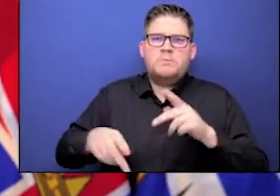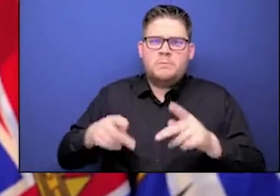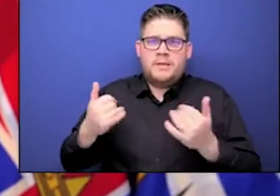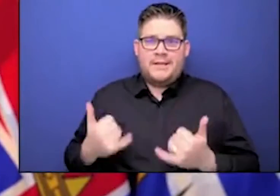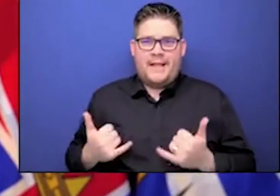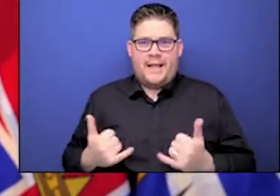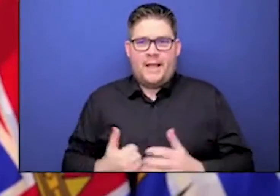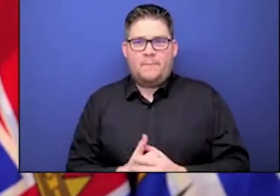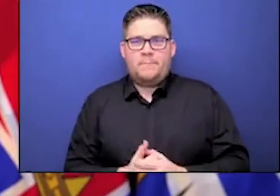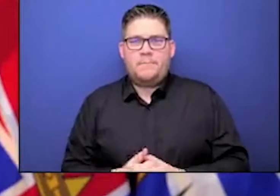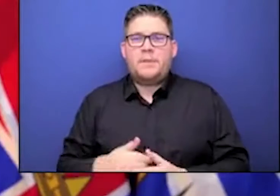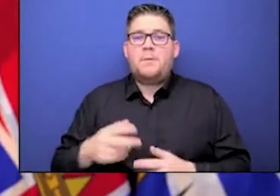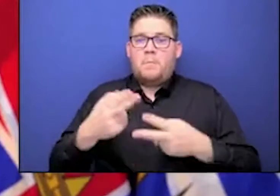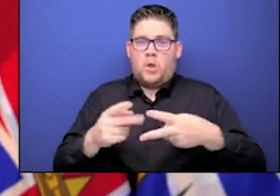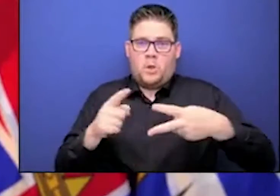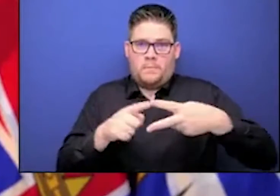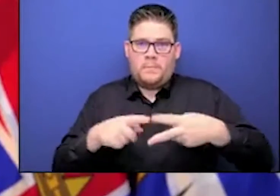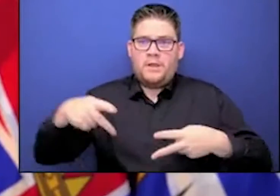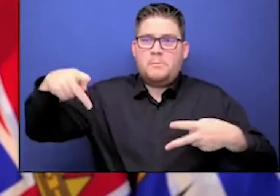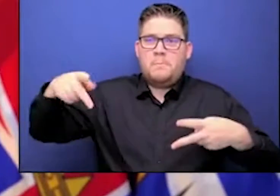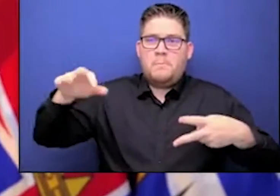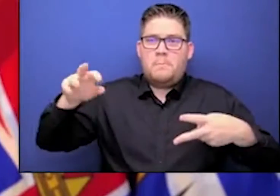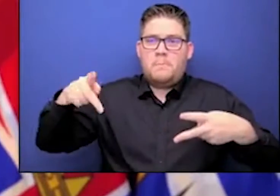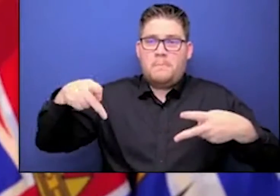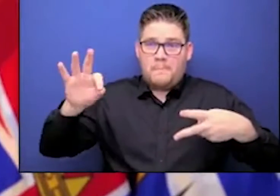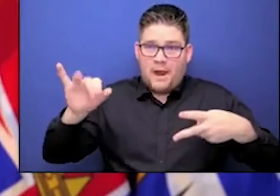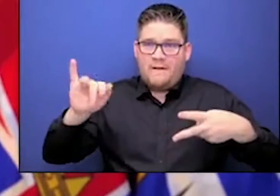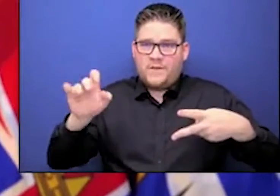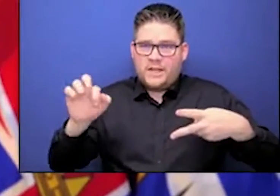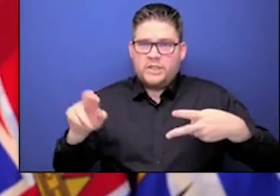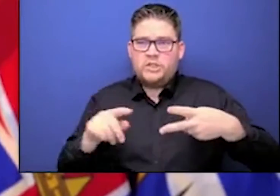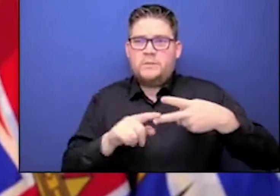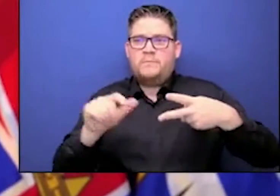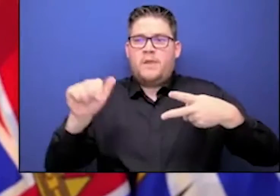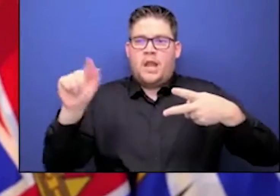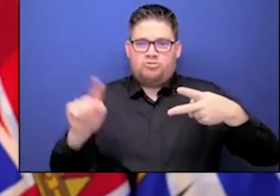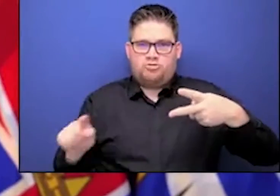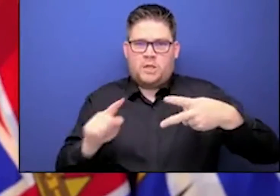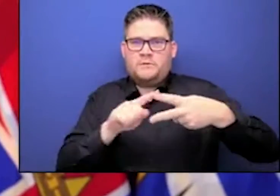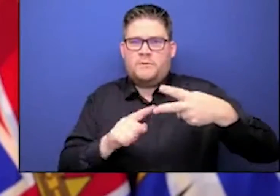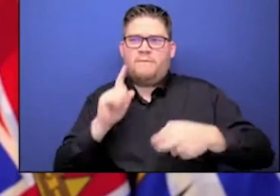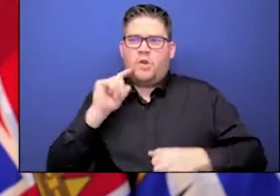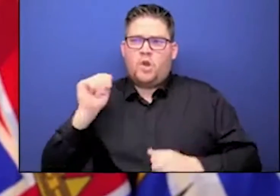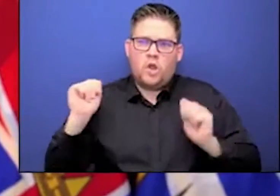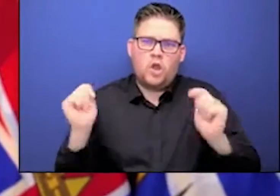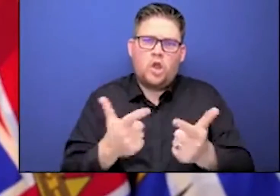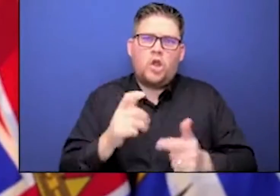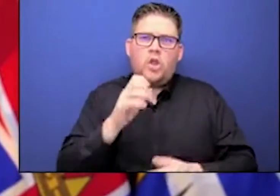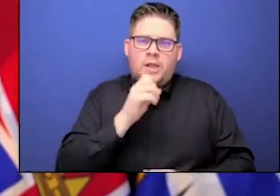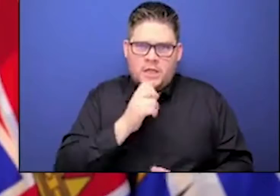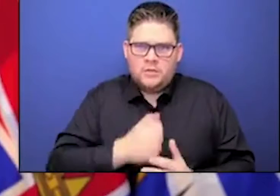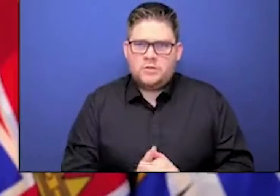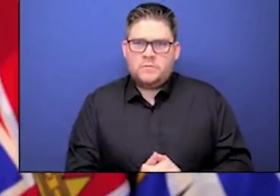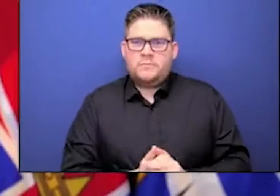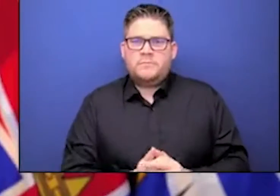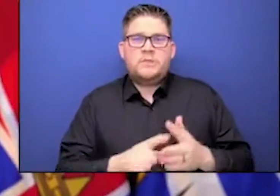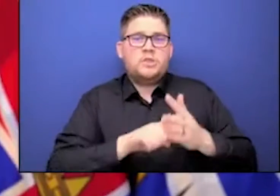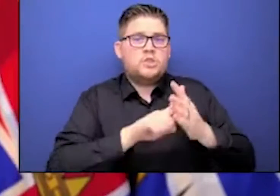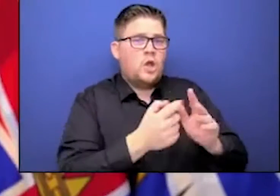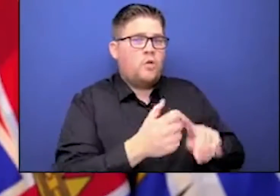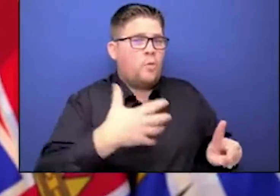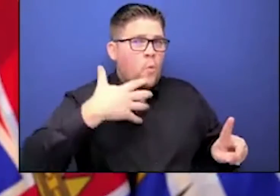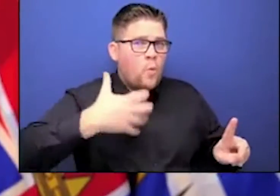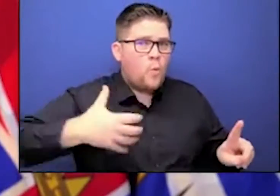Pfizer and AstraZeneca, in all age groups, but starting with older people in the UK interchangeably. And